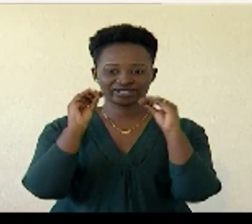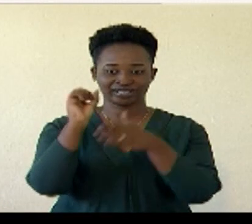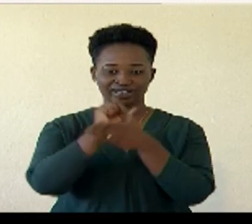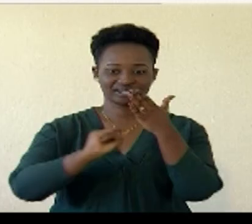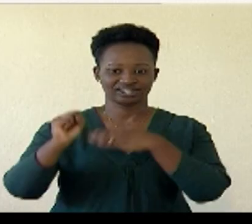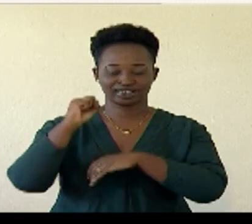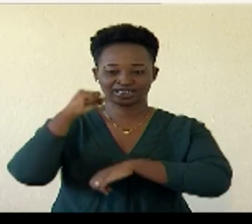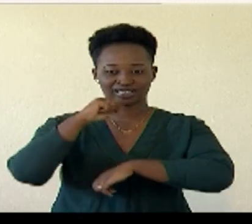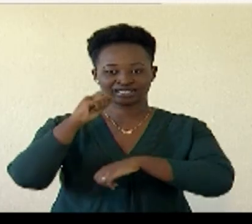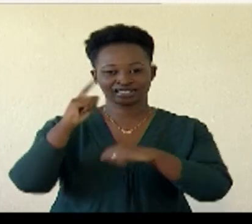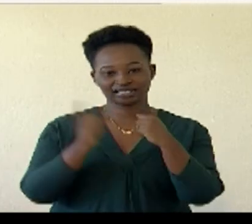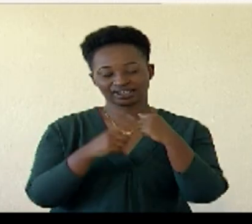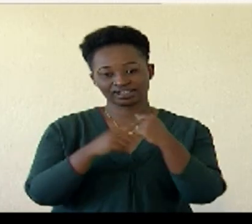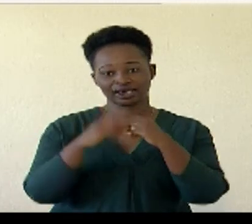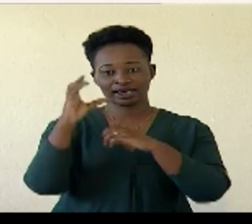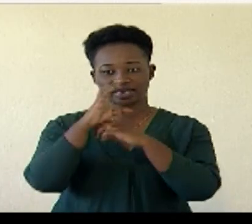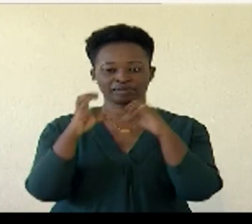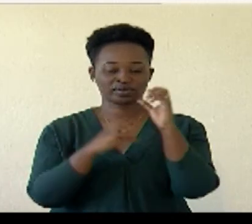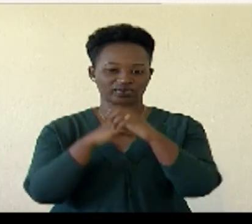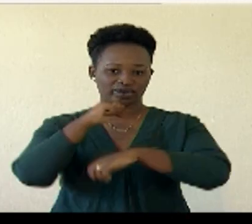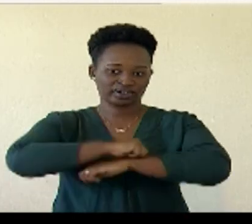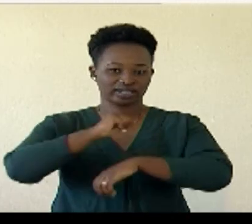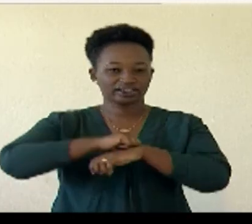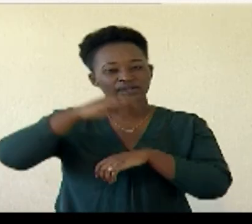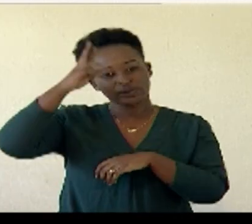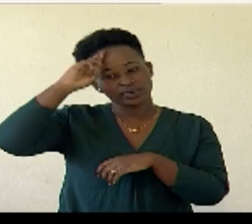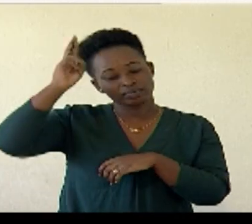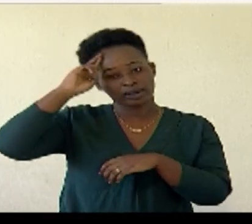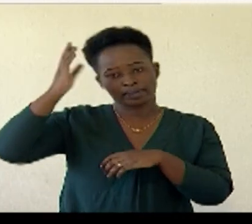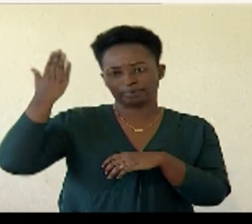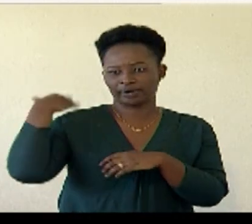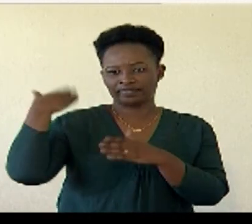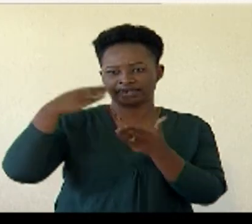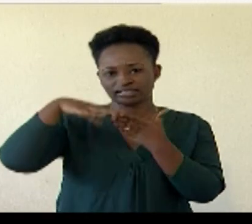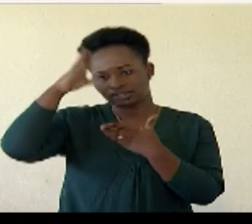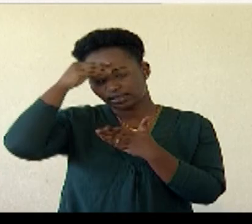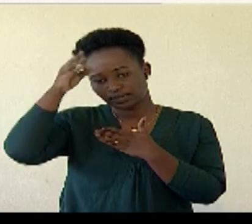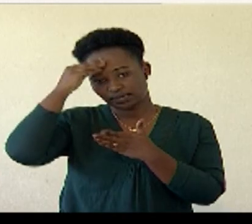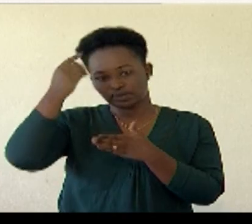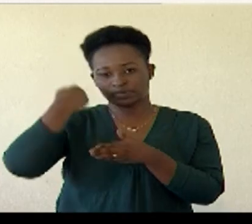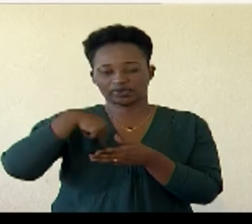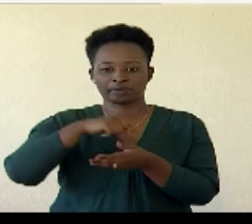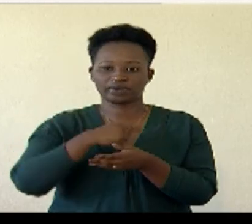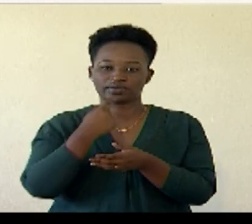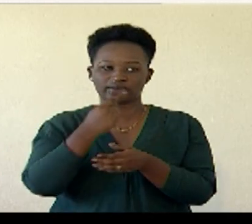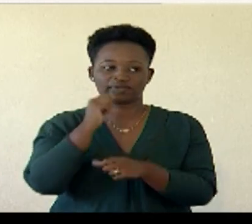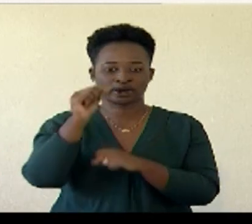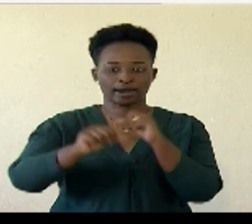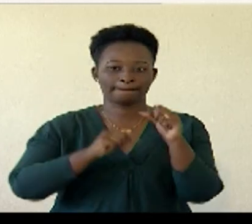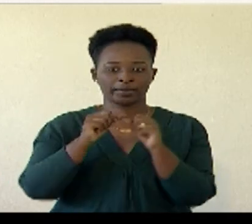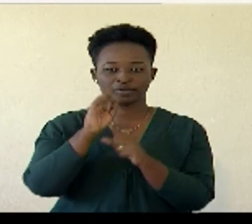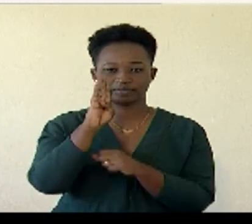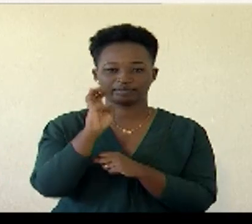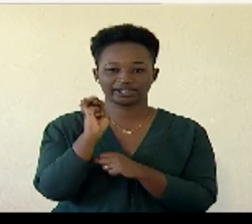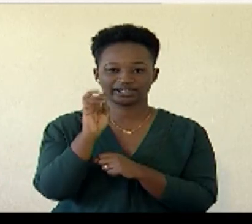class. You remember in the previous lessons, we've been talking about the benzene